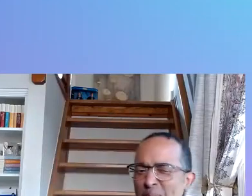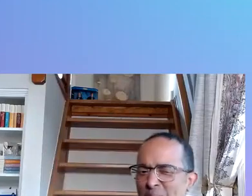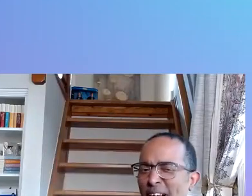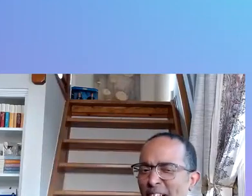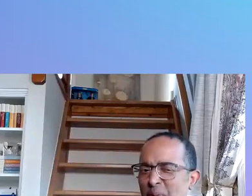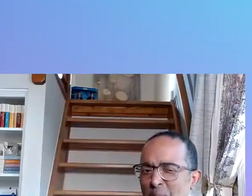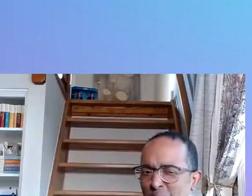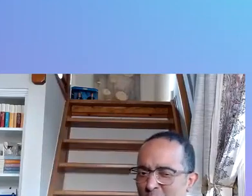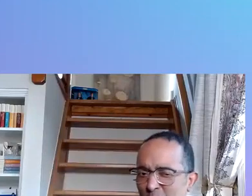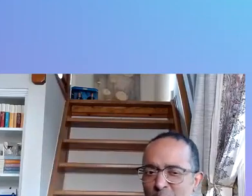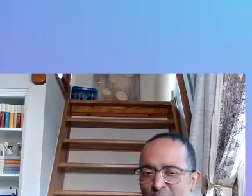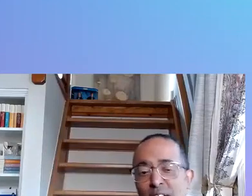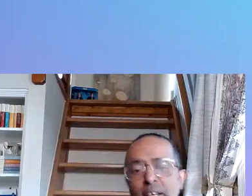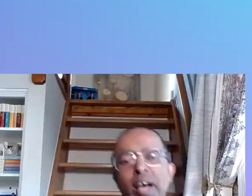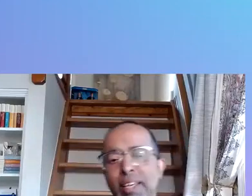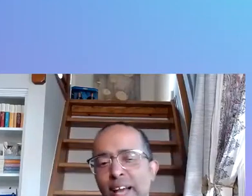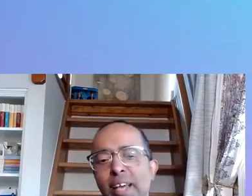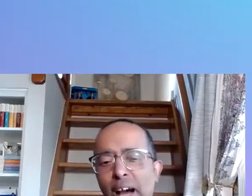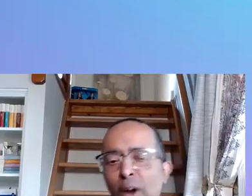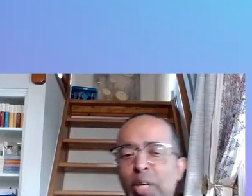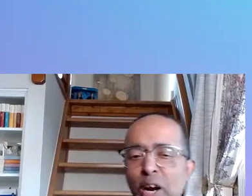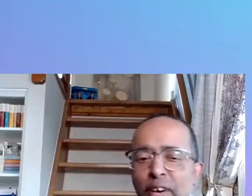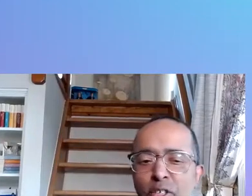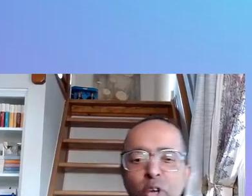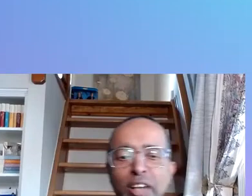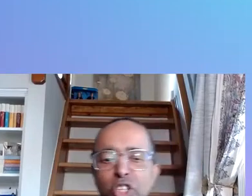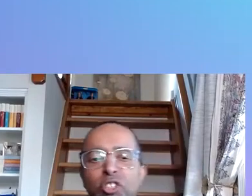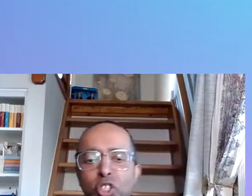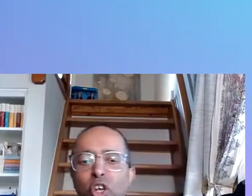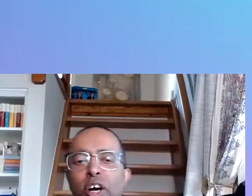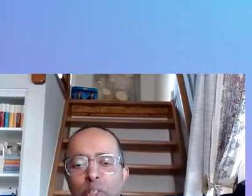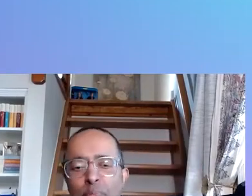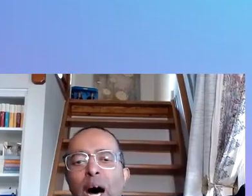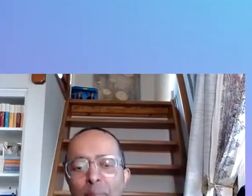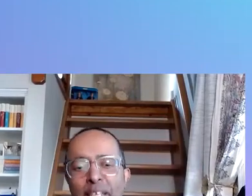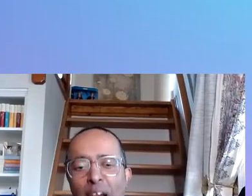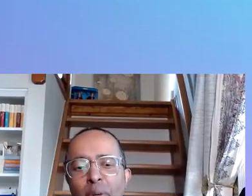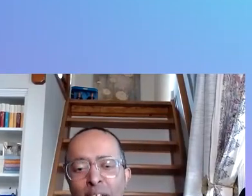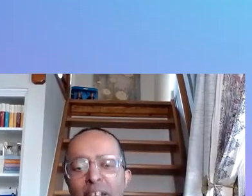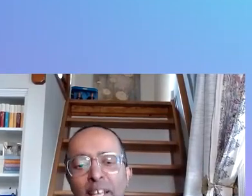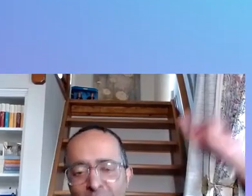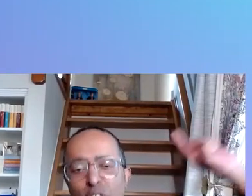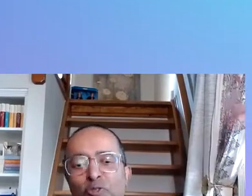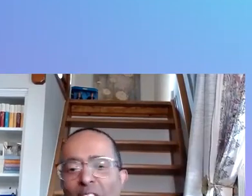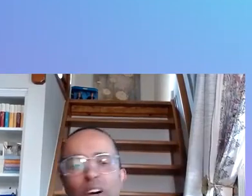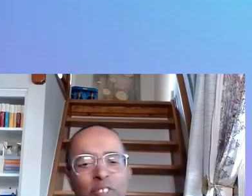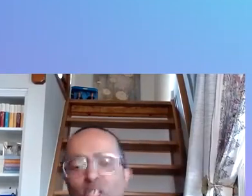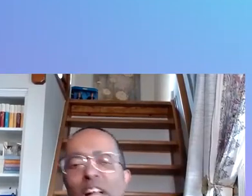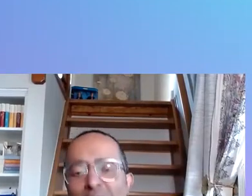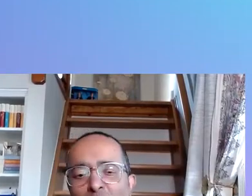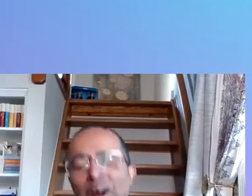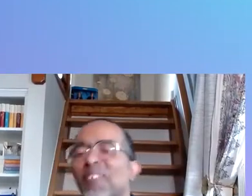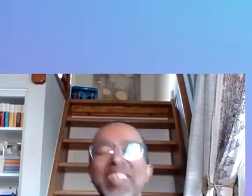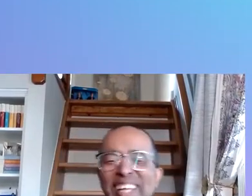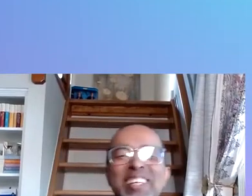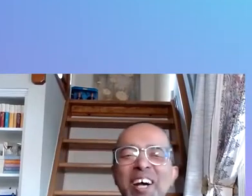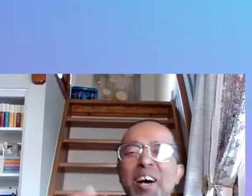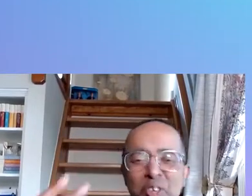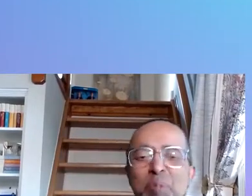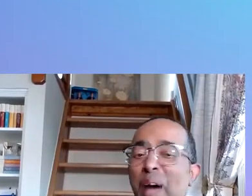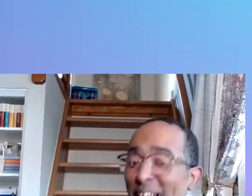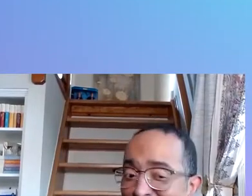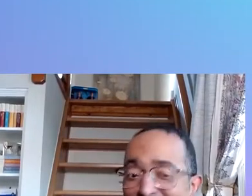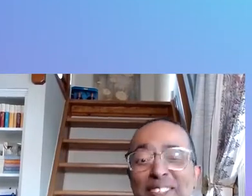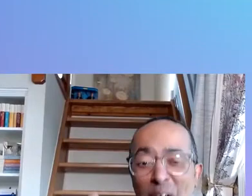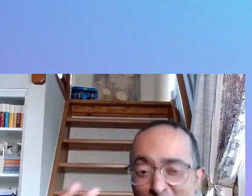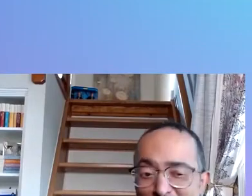because it might actually be a personal thing. It's like, yeah, I don't care if I get sued. Just as long as Bob in accounting gets fired. That's all I care about, right? Like